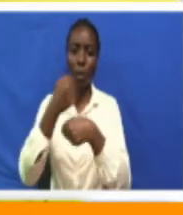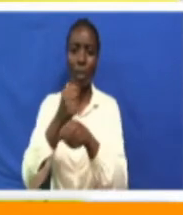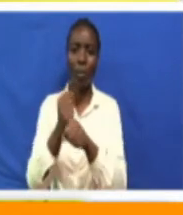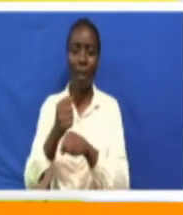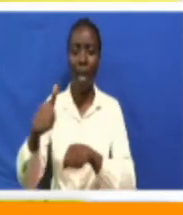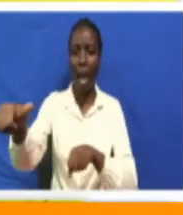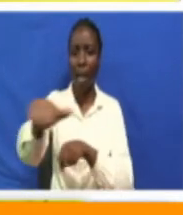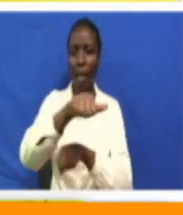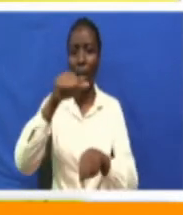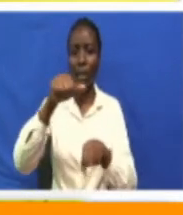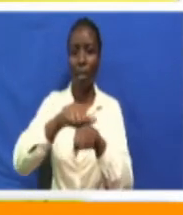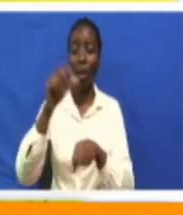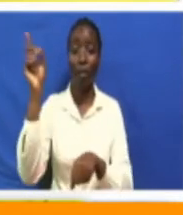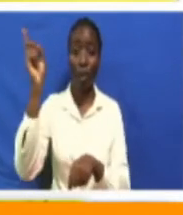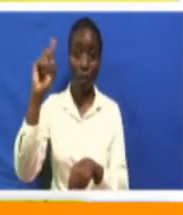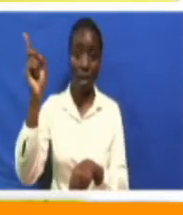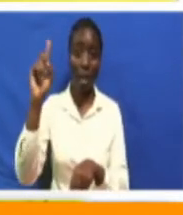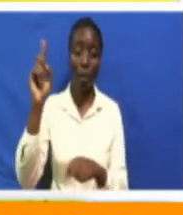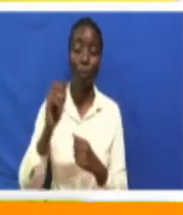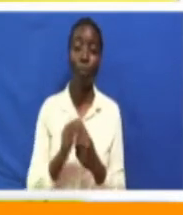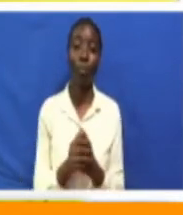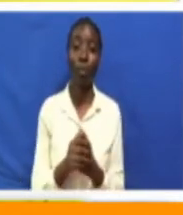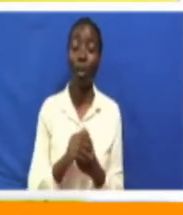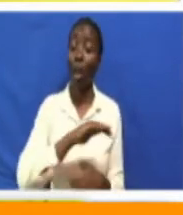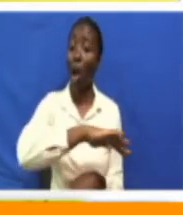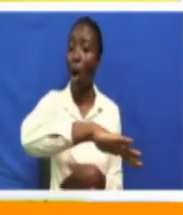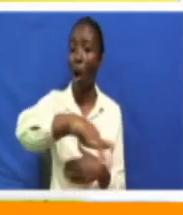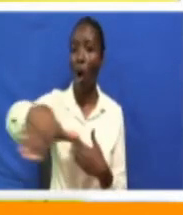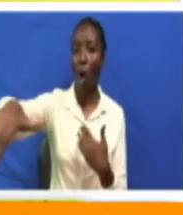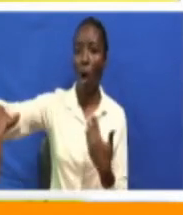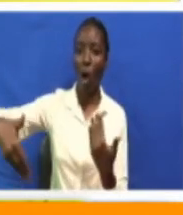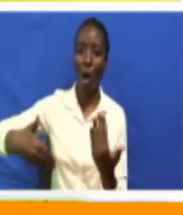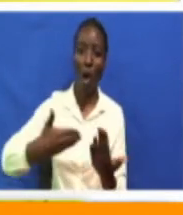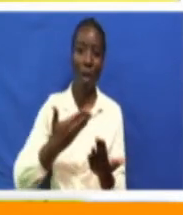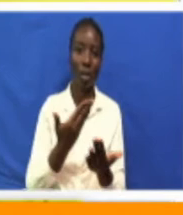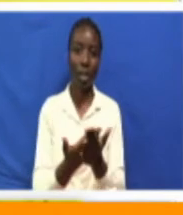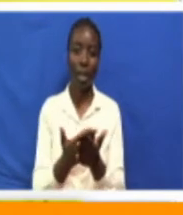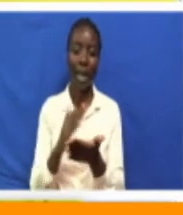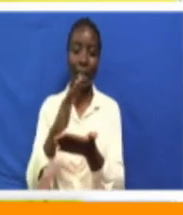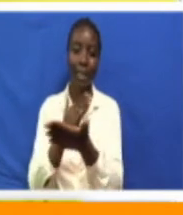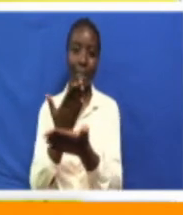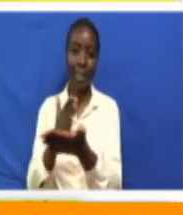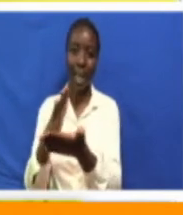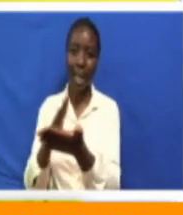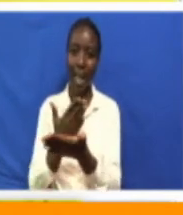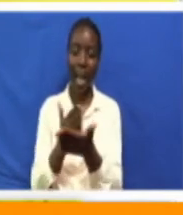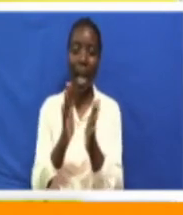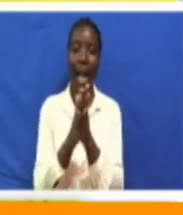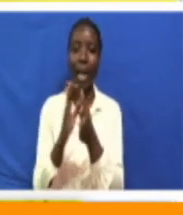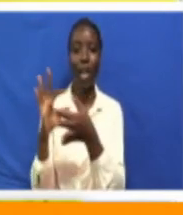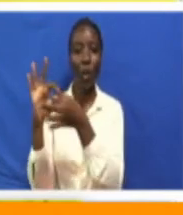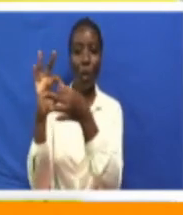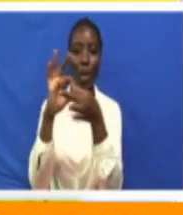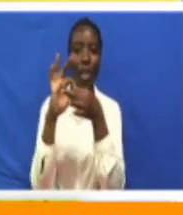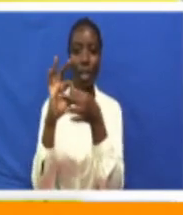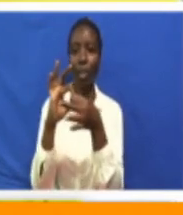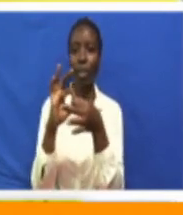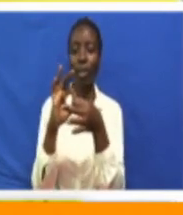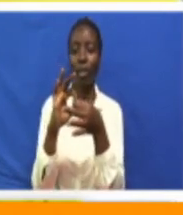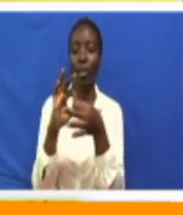Nairobi we all share and other United in the one